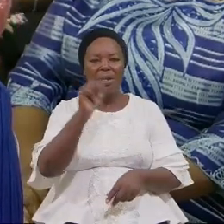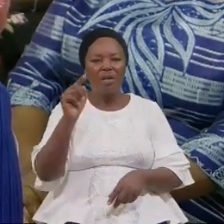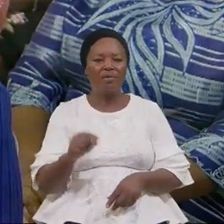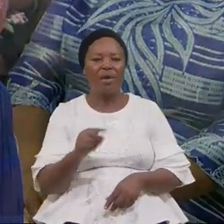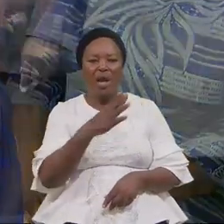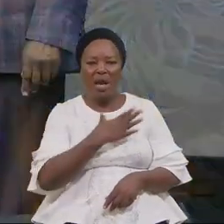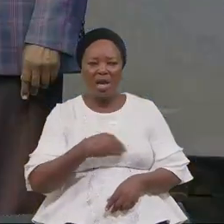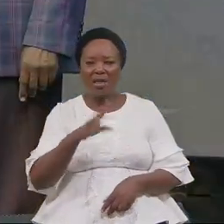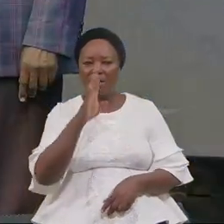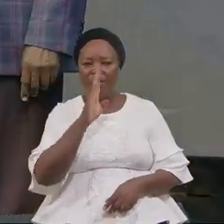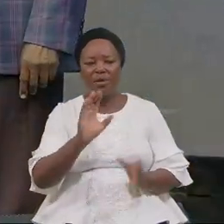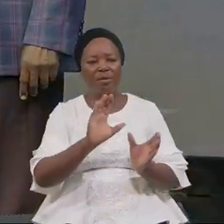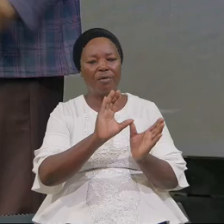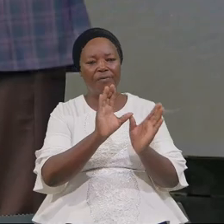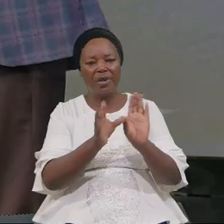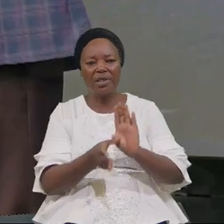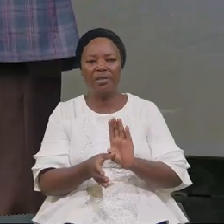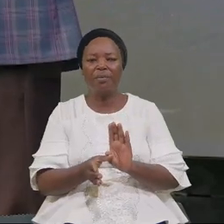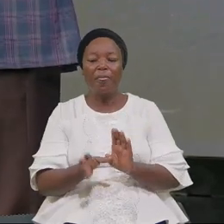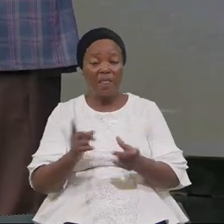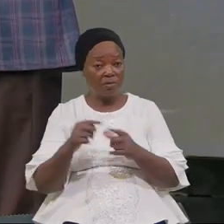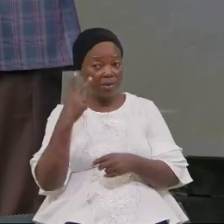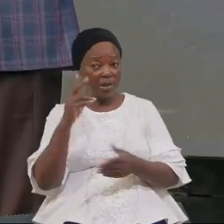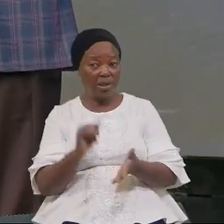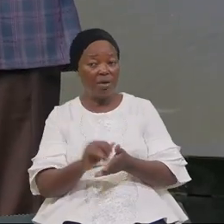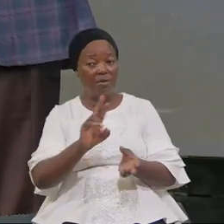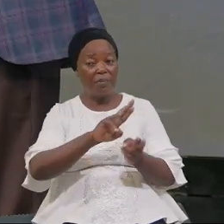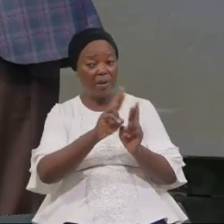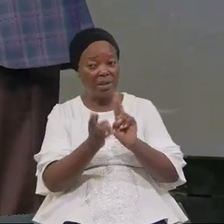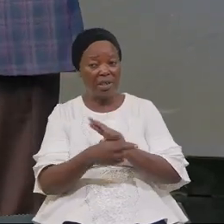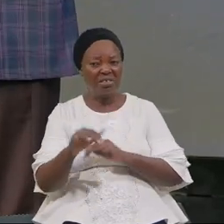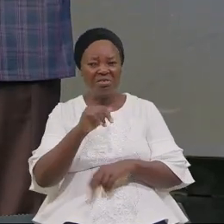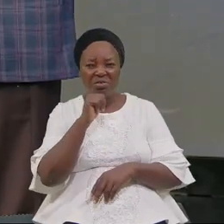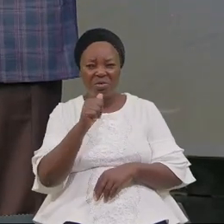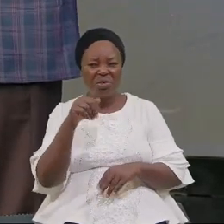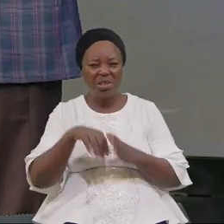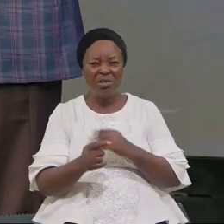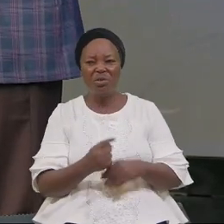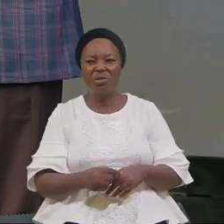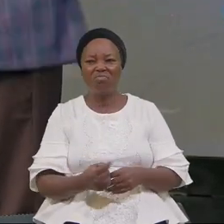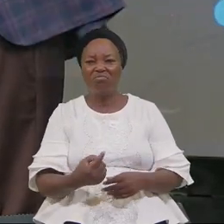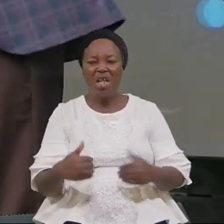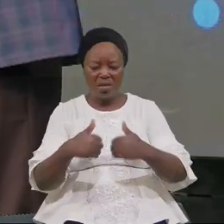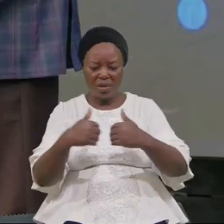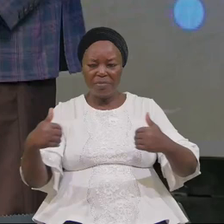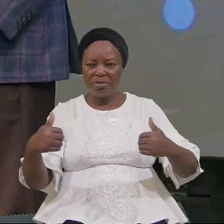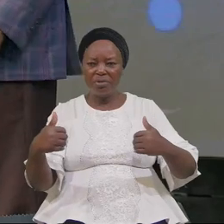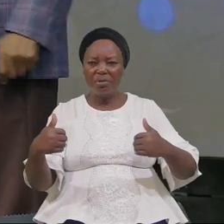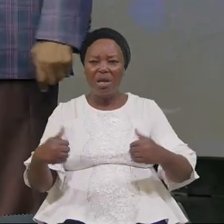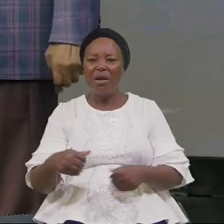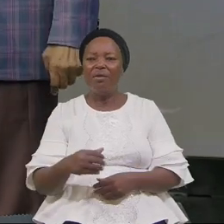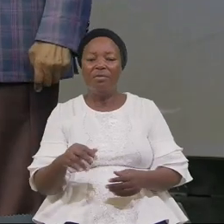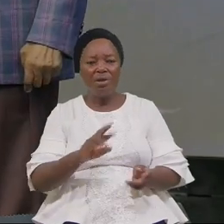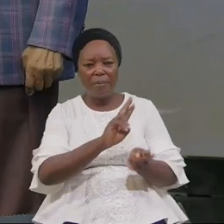be converted. You see that repentance is not in isolation. Repent ye